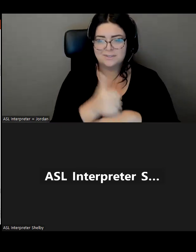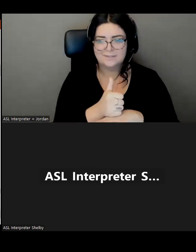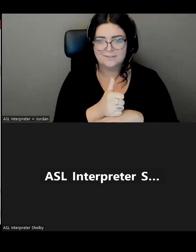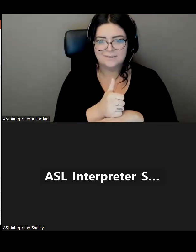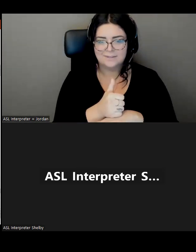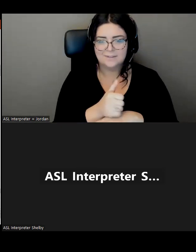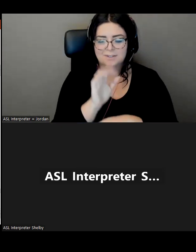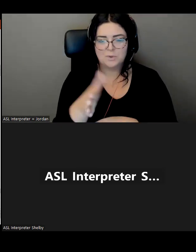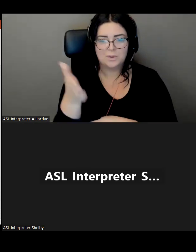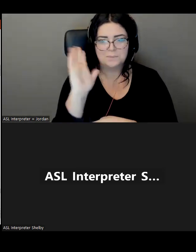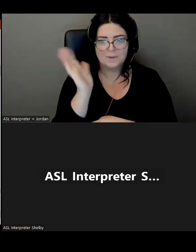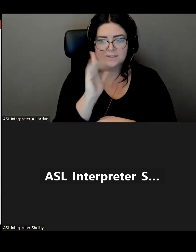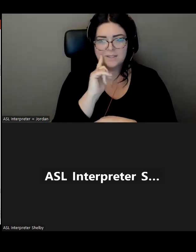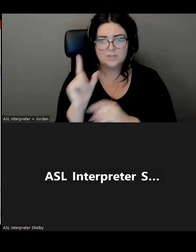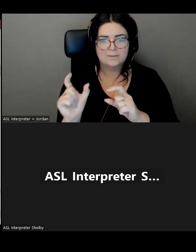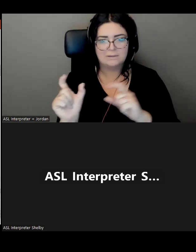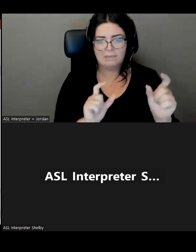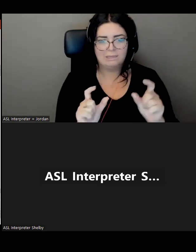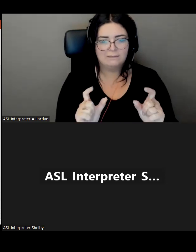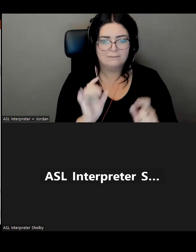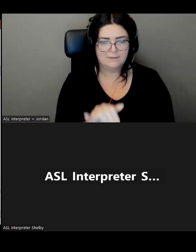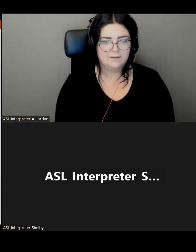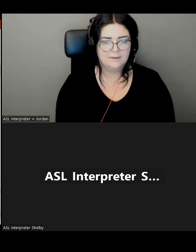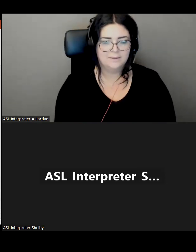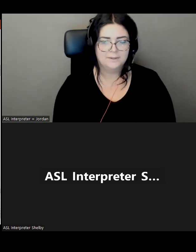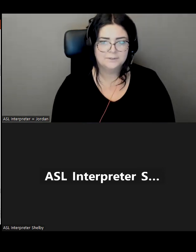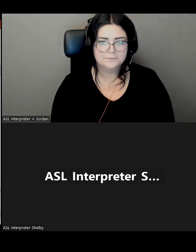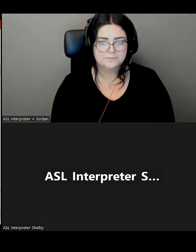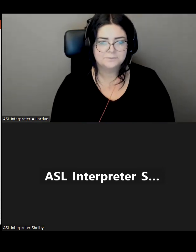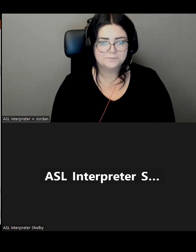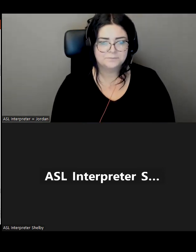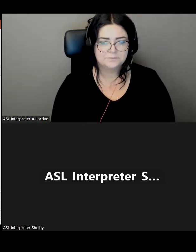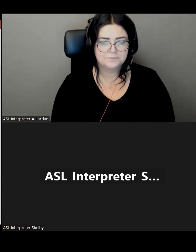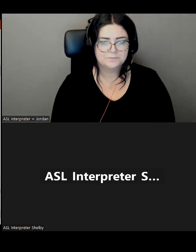it's your presentation has probably shifted over to there. Yeah, that's what's happened.